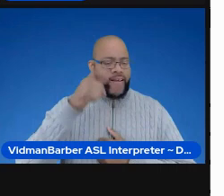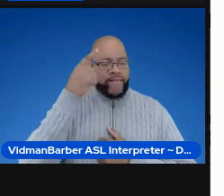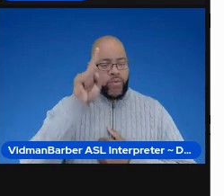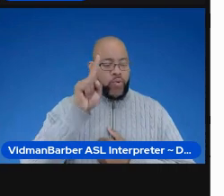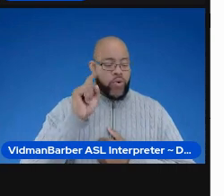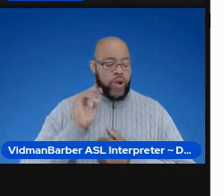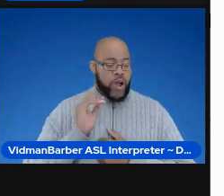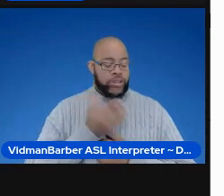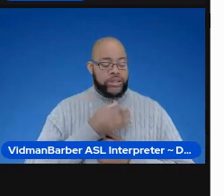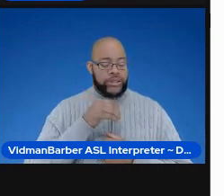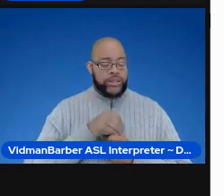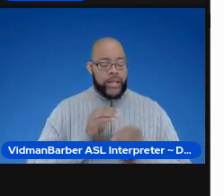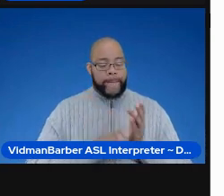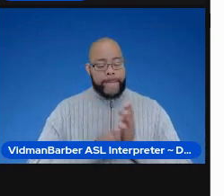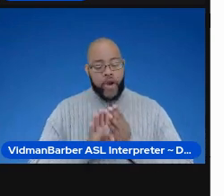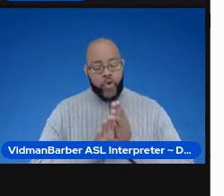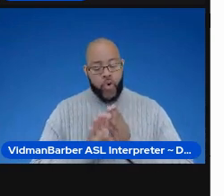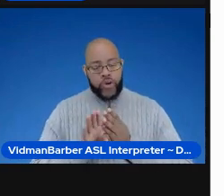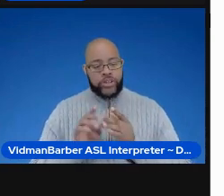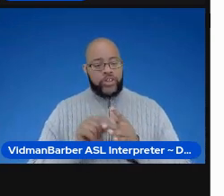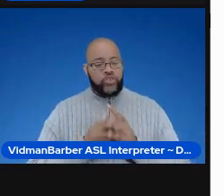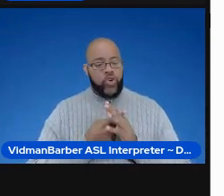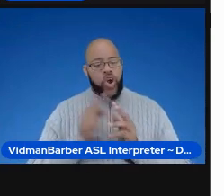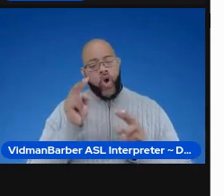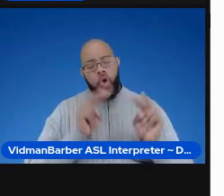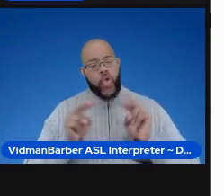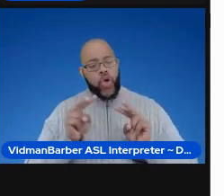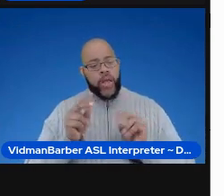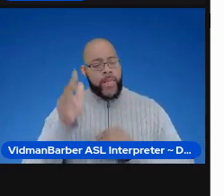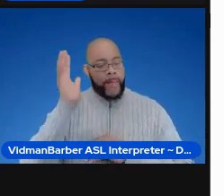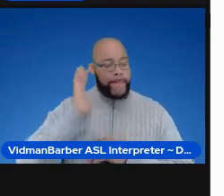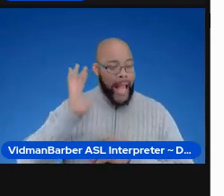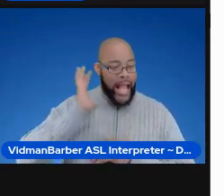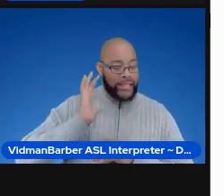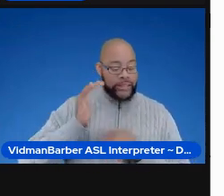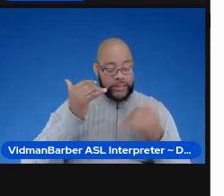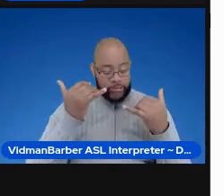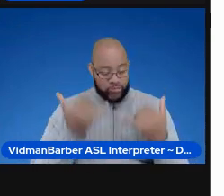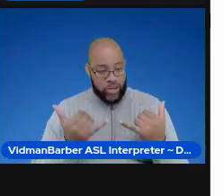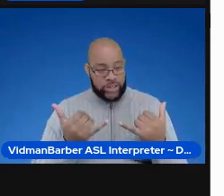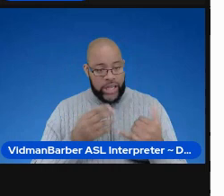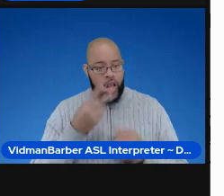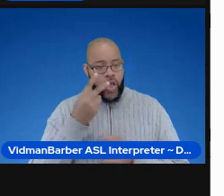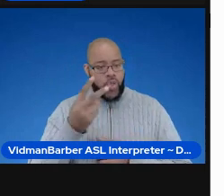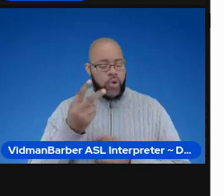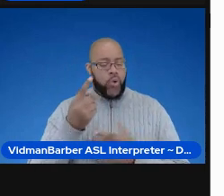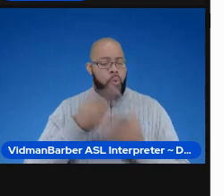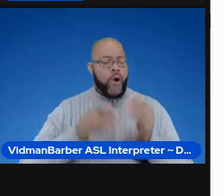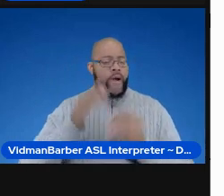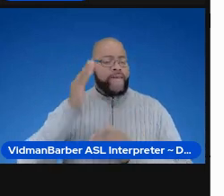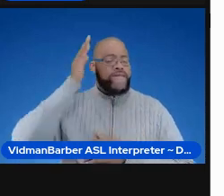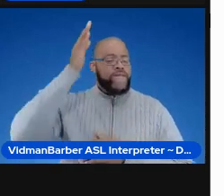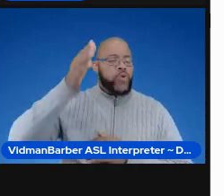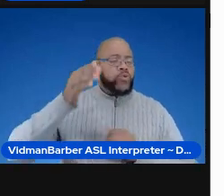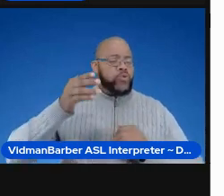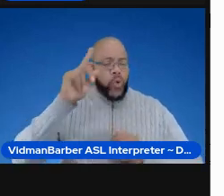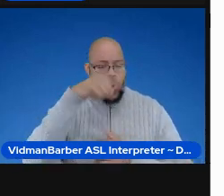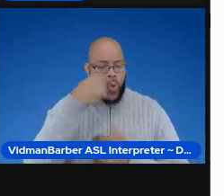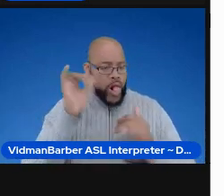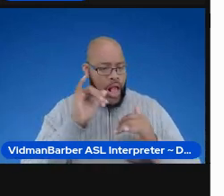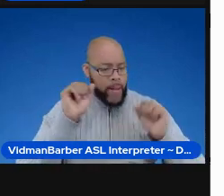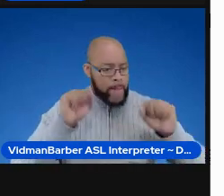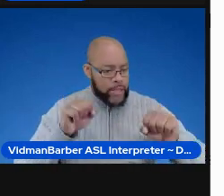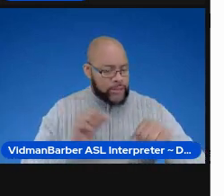us in the minority to start looking at the past, the present, and to look at what the future is like.